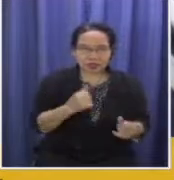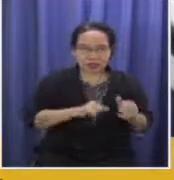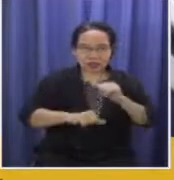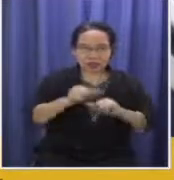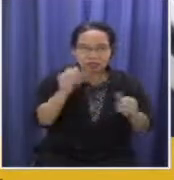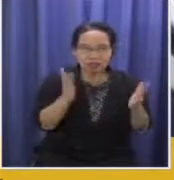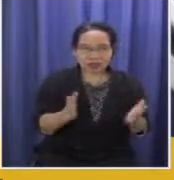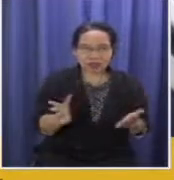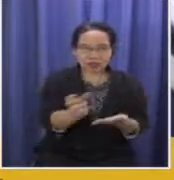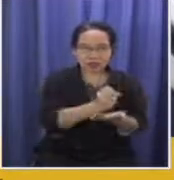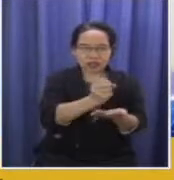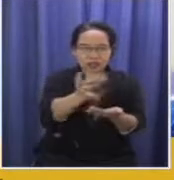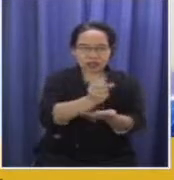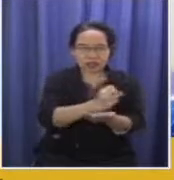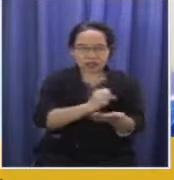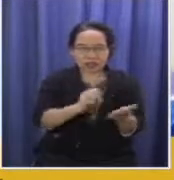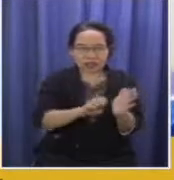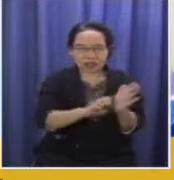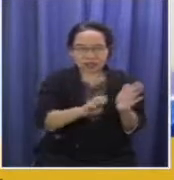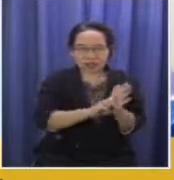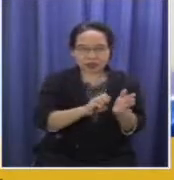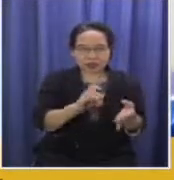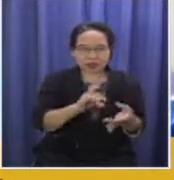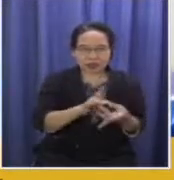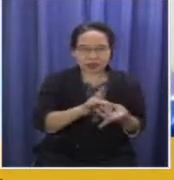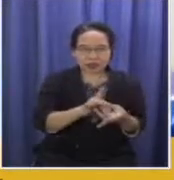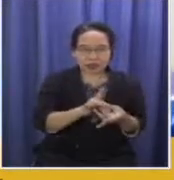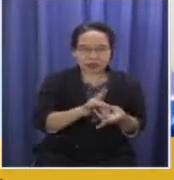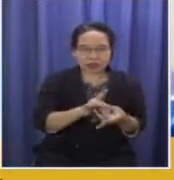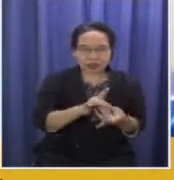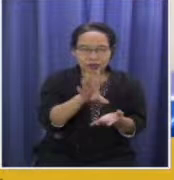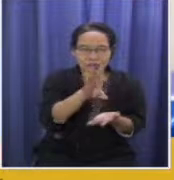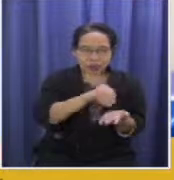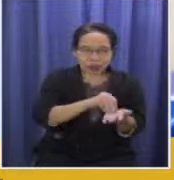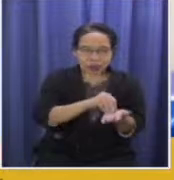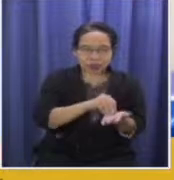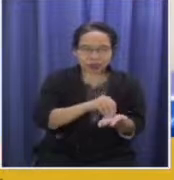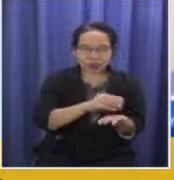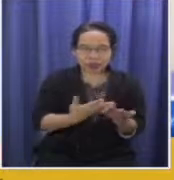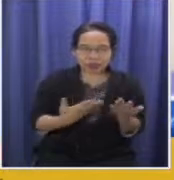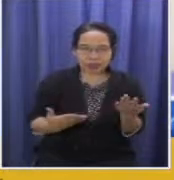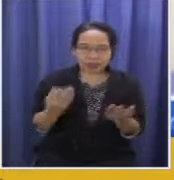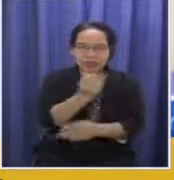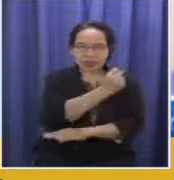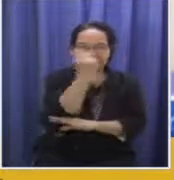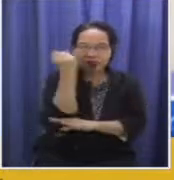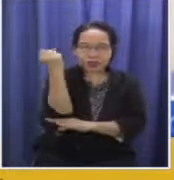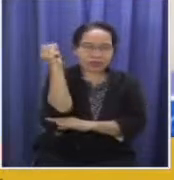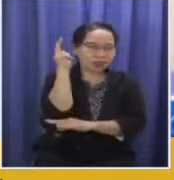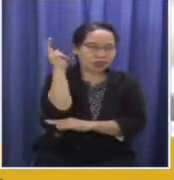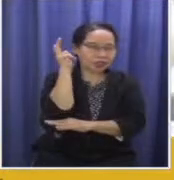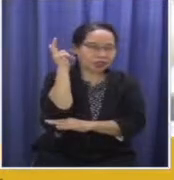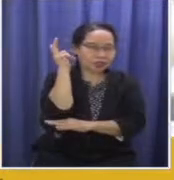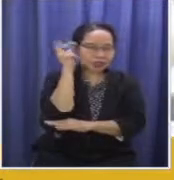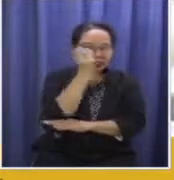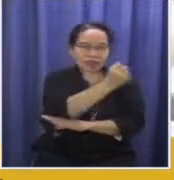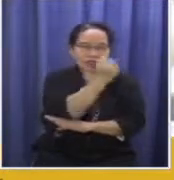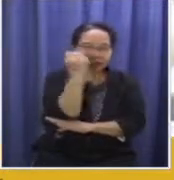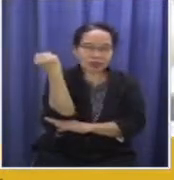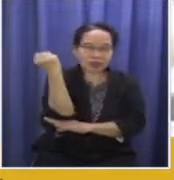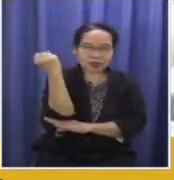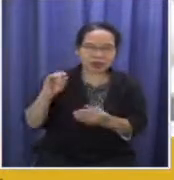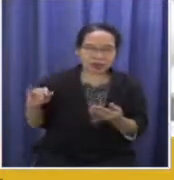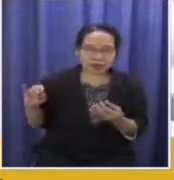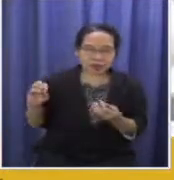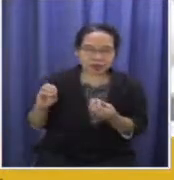scientists are collecting samples of materials in space. I heard that the spaceship